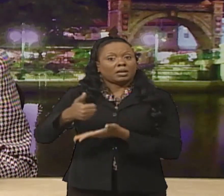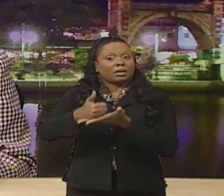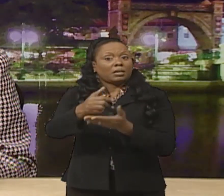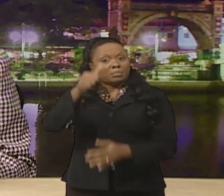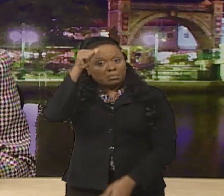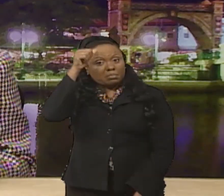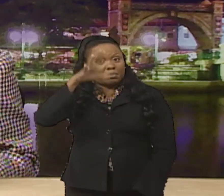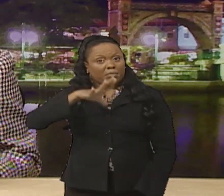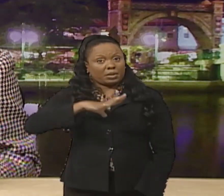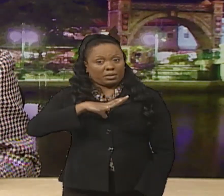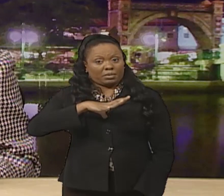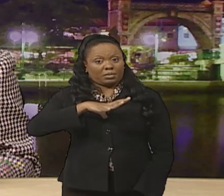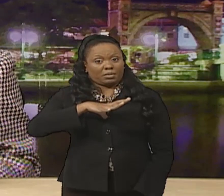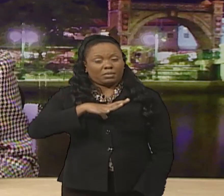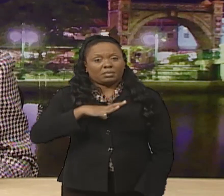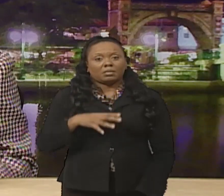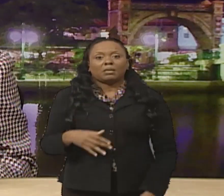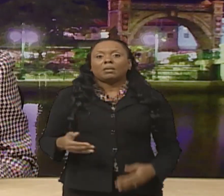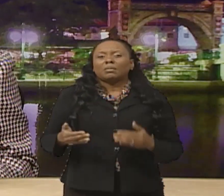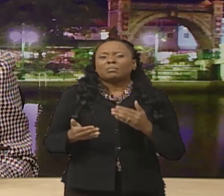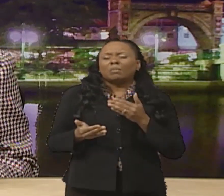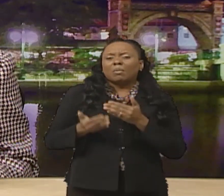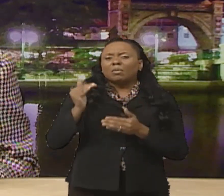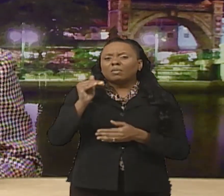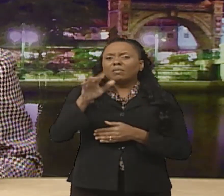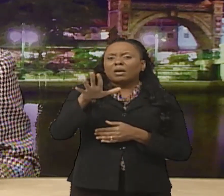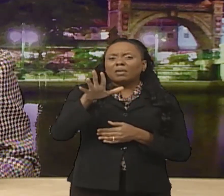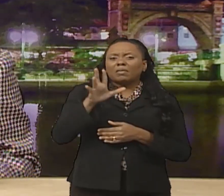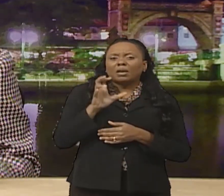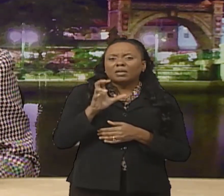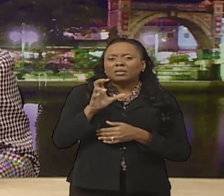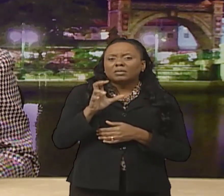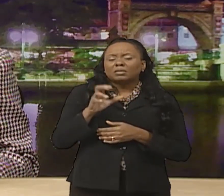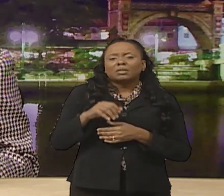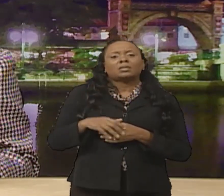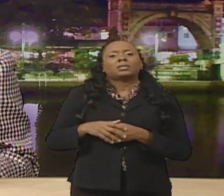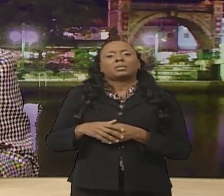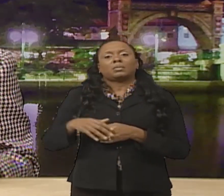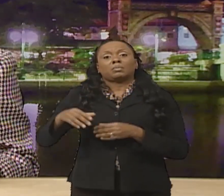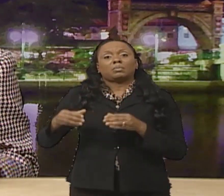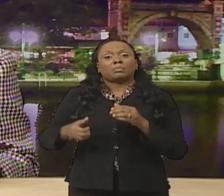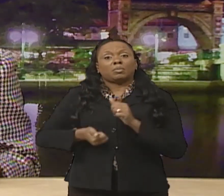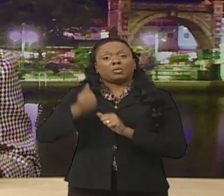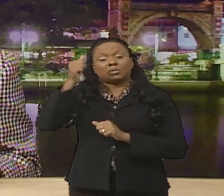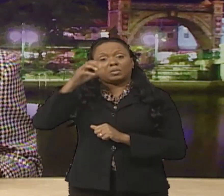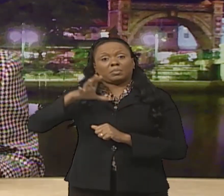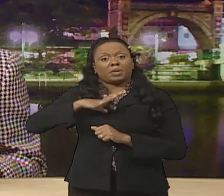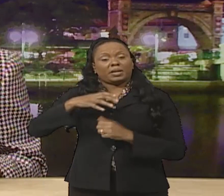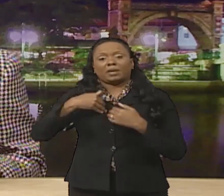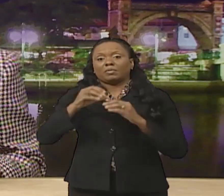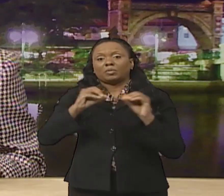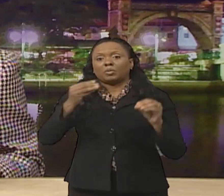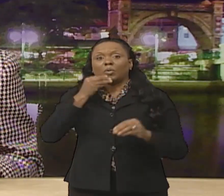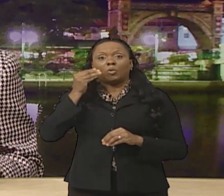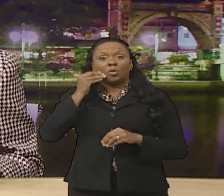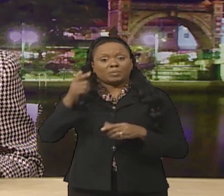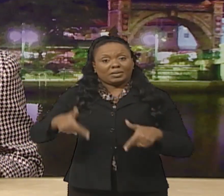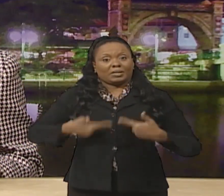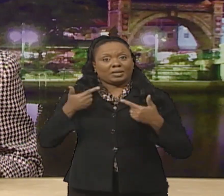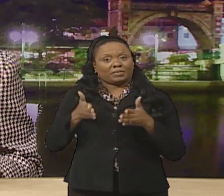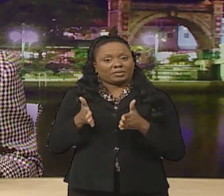She says with the number now standing at almost 500, men make up the most of the homeless people on the streets.